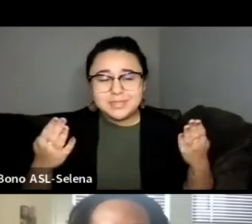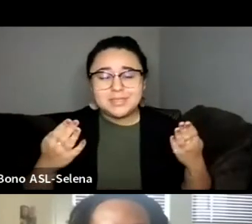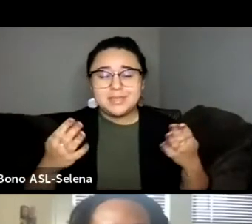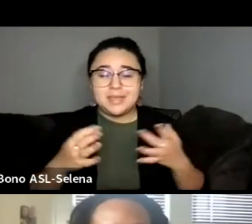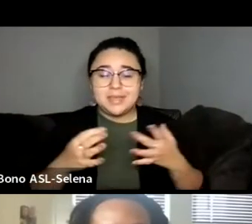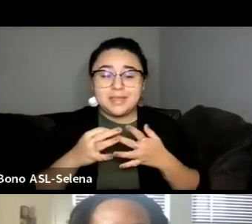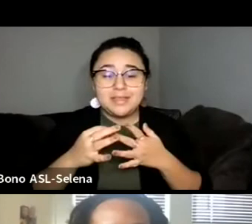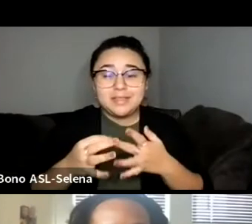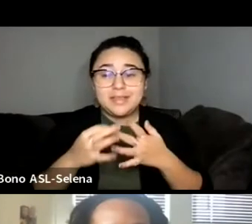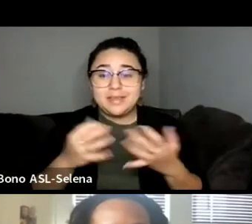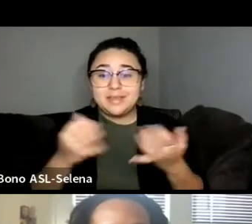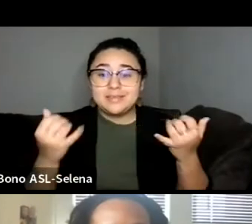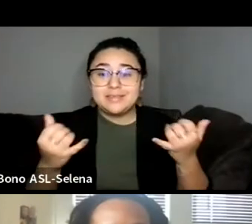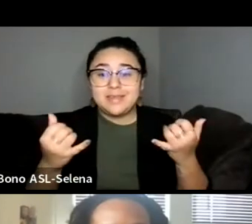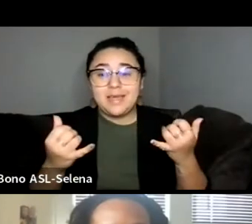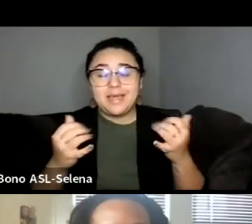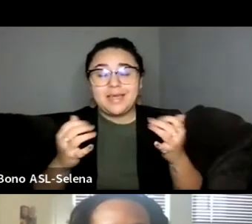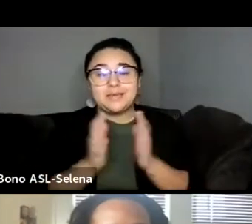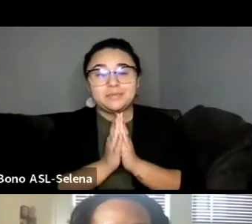conversation